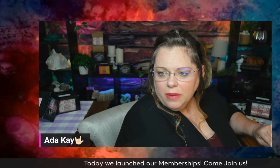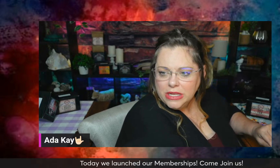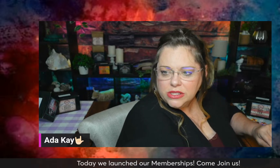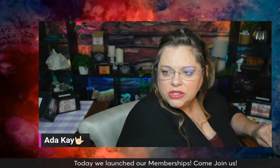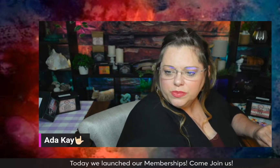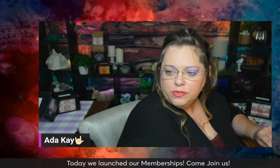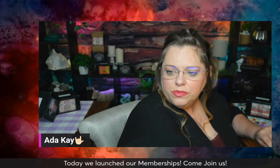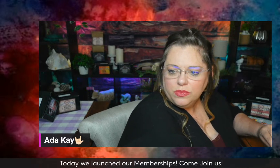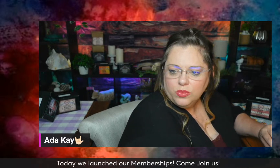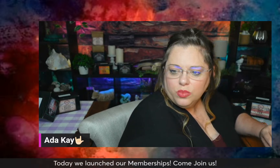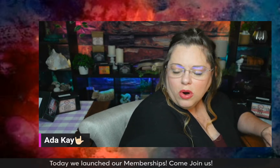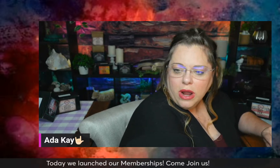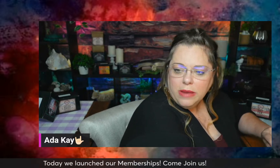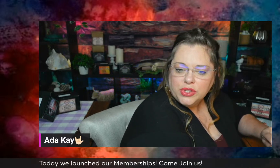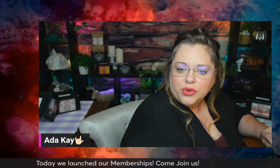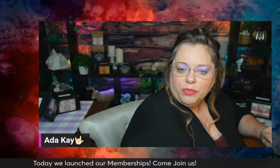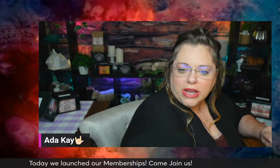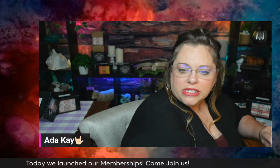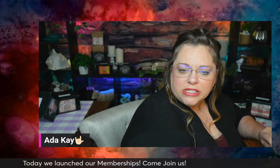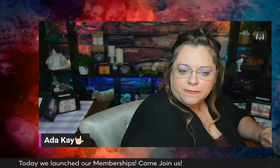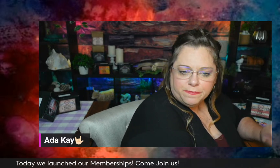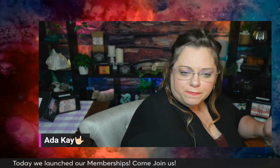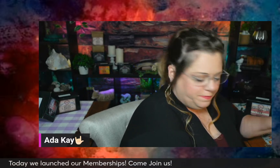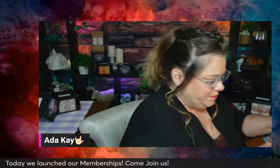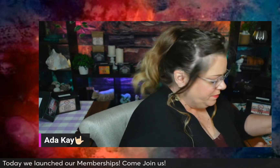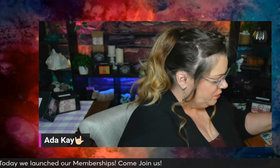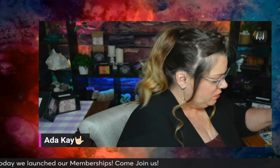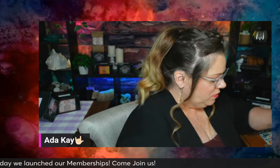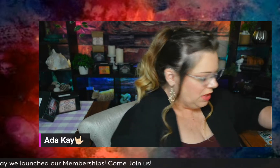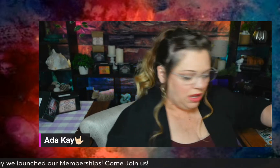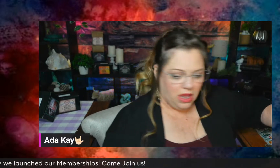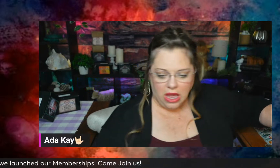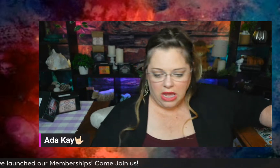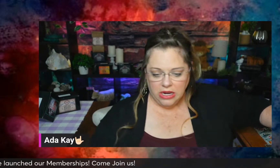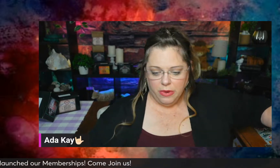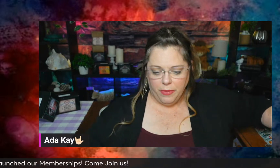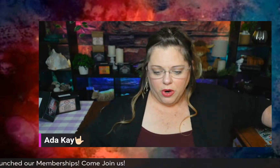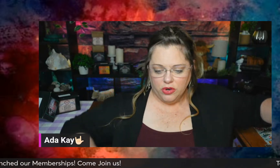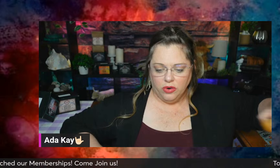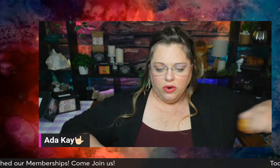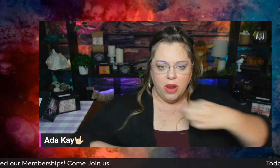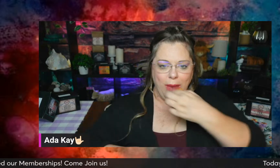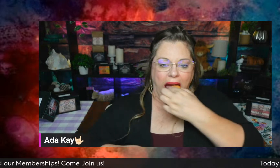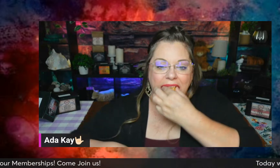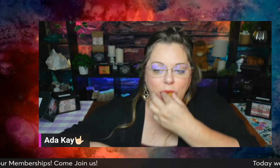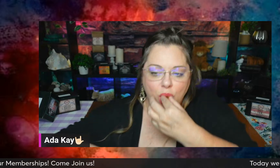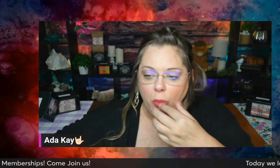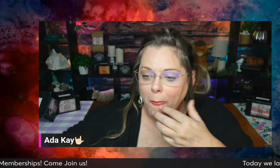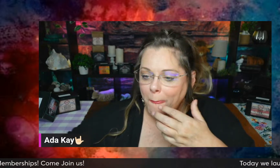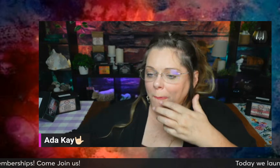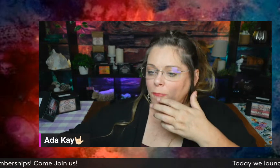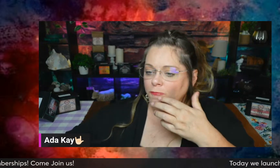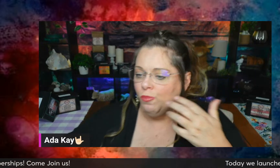think? Comments. All right, Mr. Braxton. I need my partner in crime.